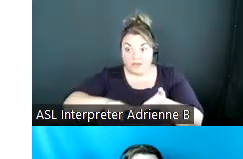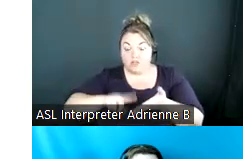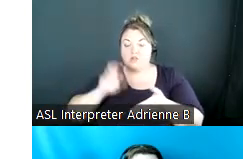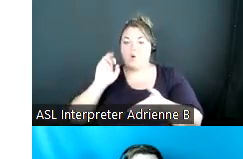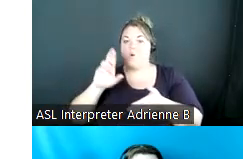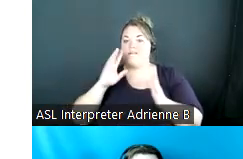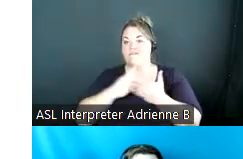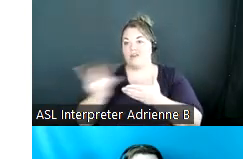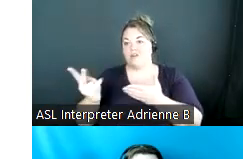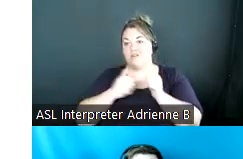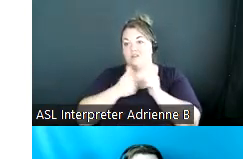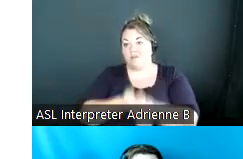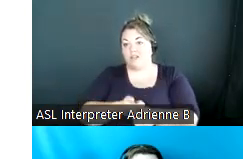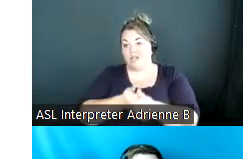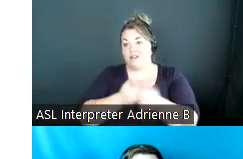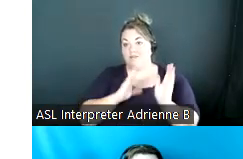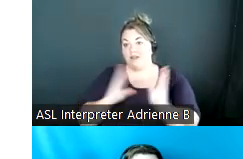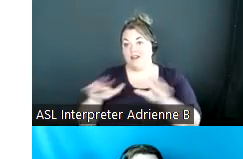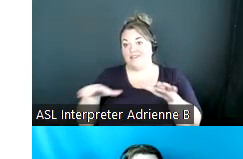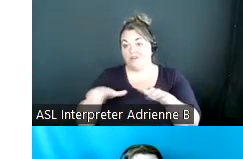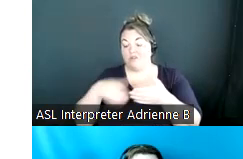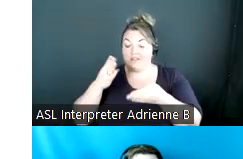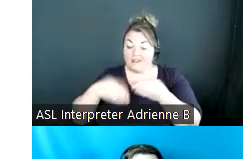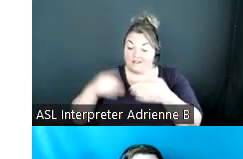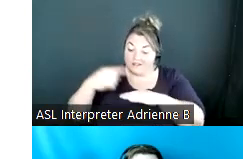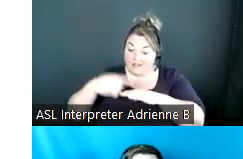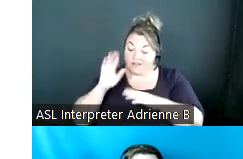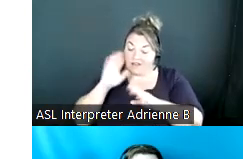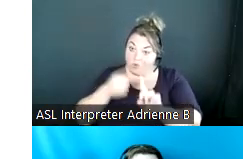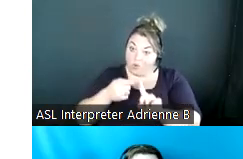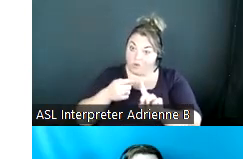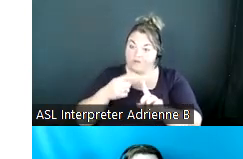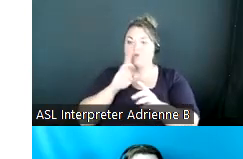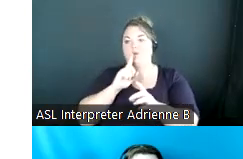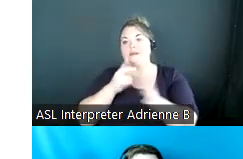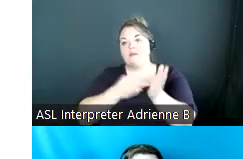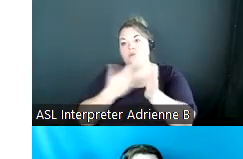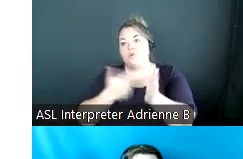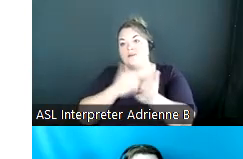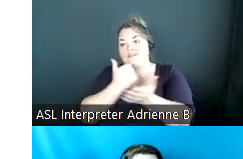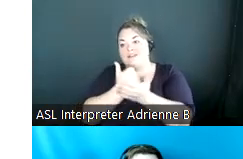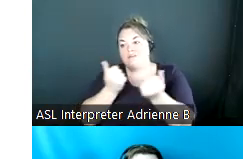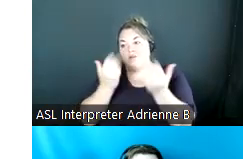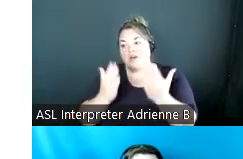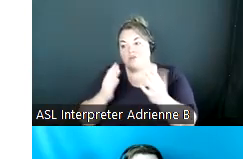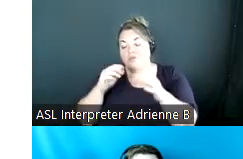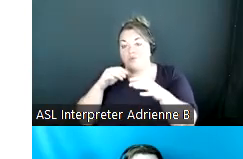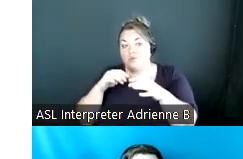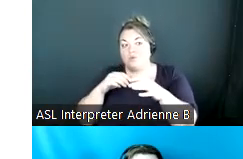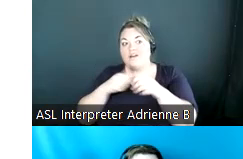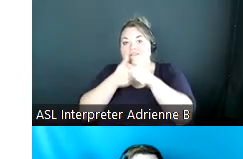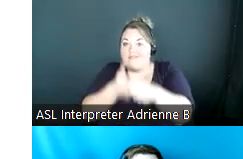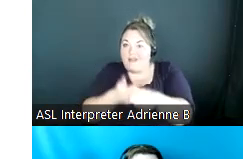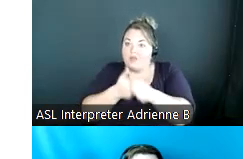of action. At the end of the day, our goal is to really make sure that we are assisting providers to come into compliance with these